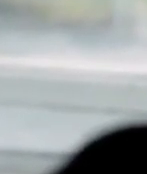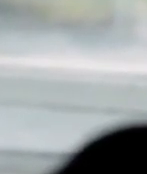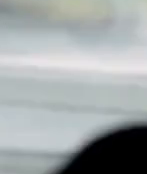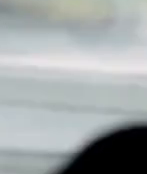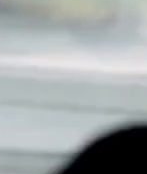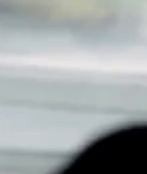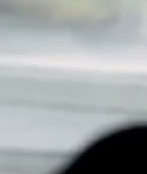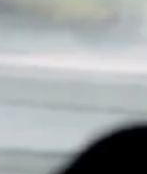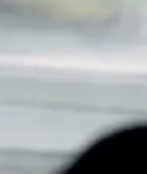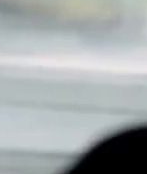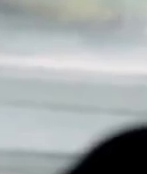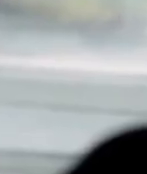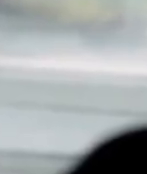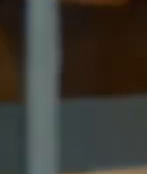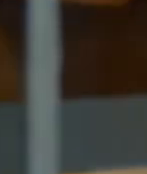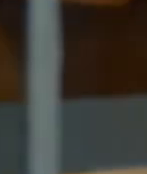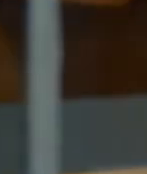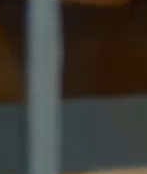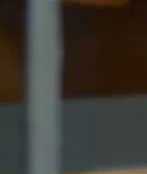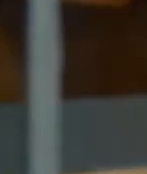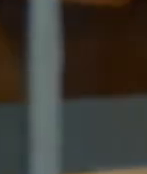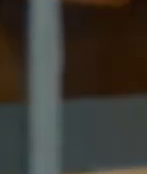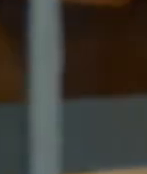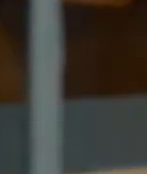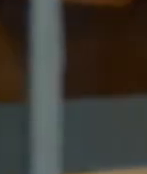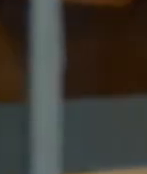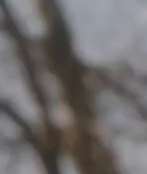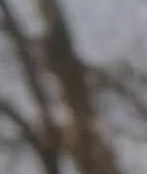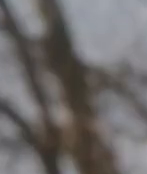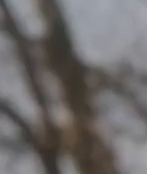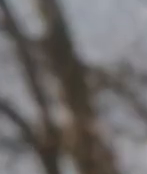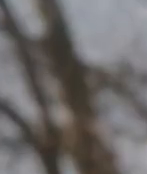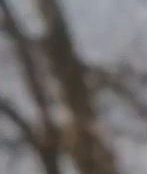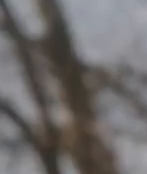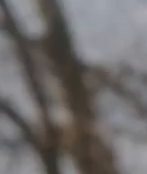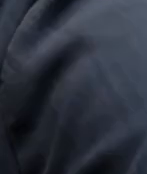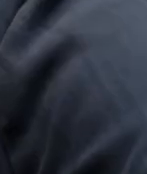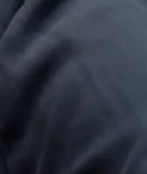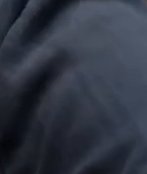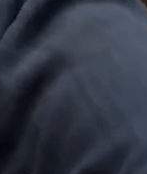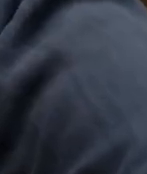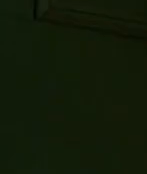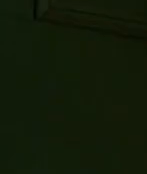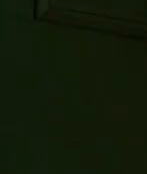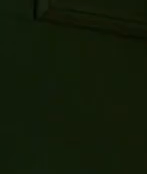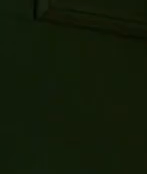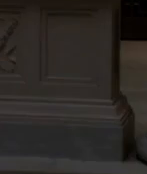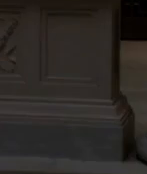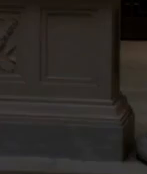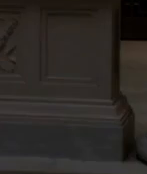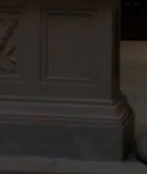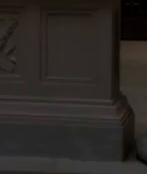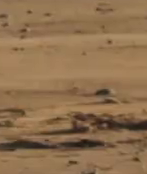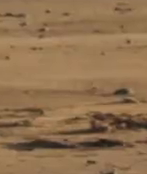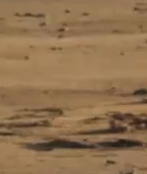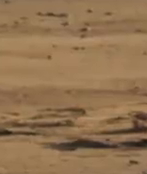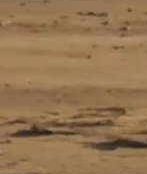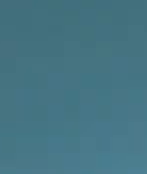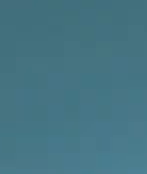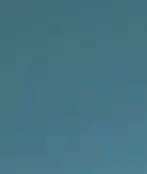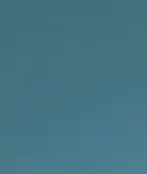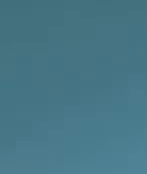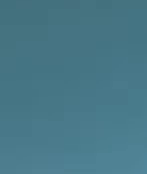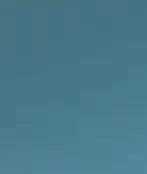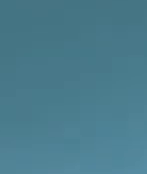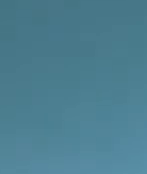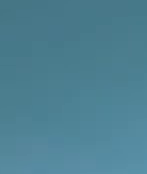I could spend some time with you. Con John Travolta y Christopher Plummer, solo por el canal del Poder Judicial de la